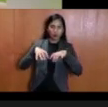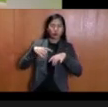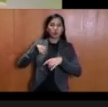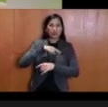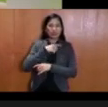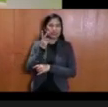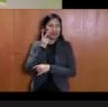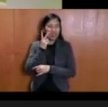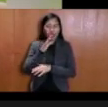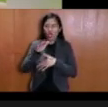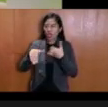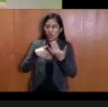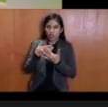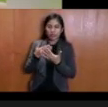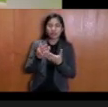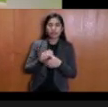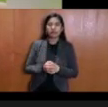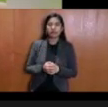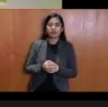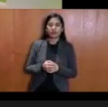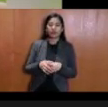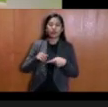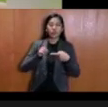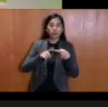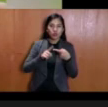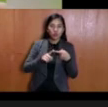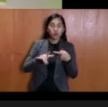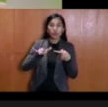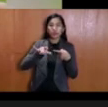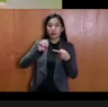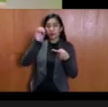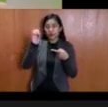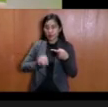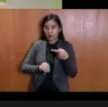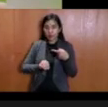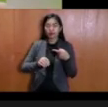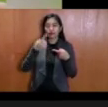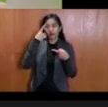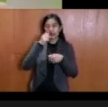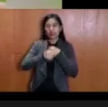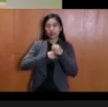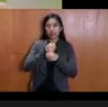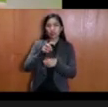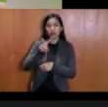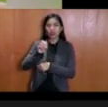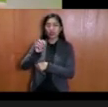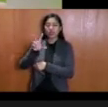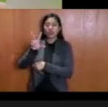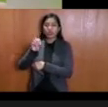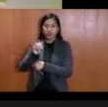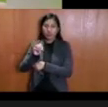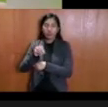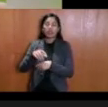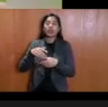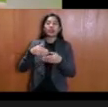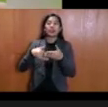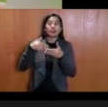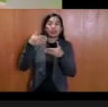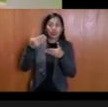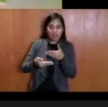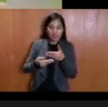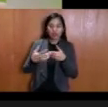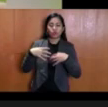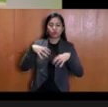first 35% by 2030, and then how shall we move forward going into